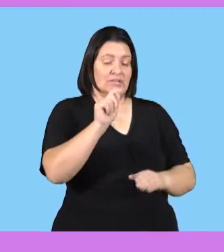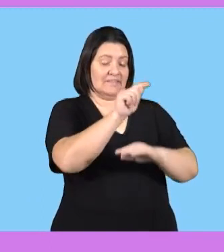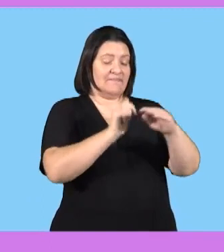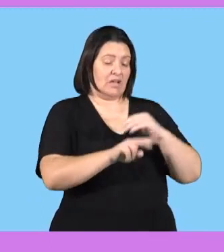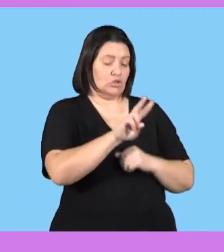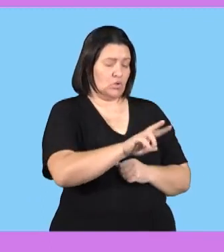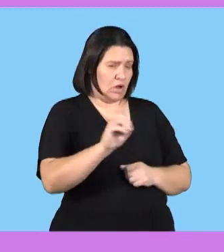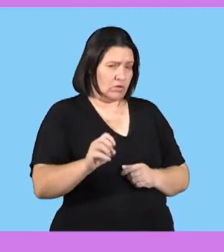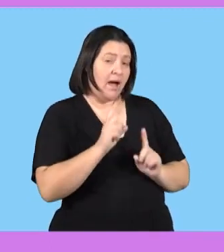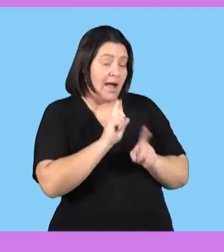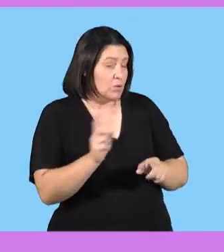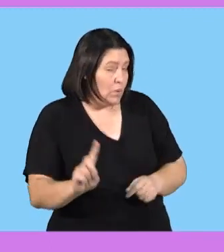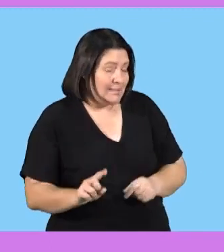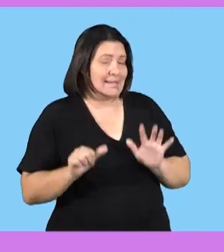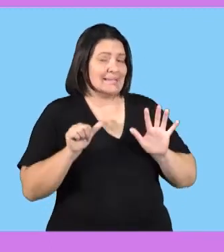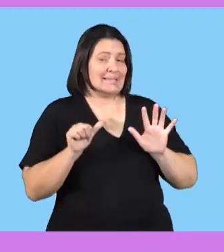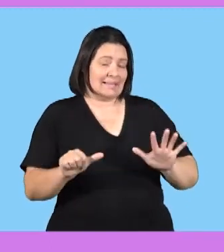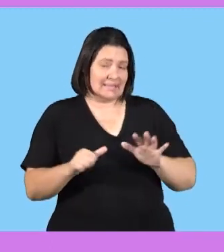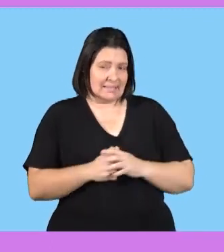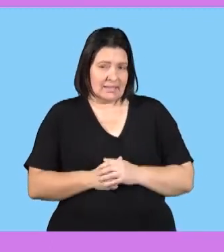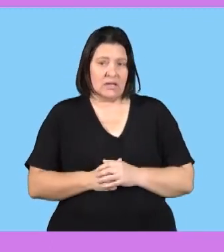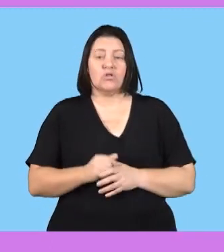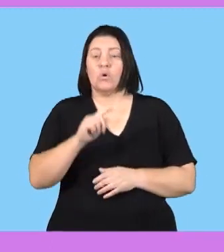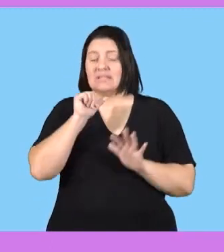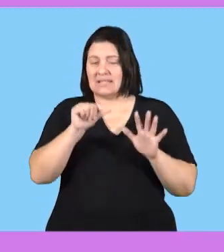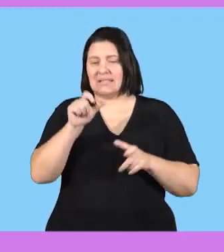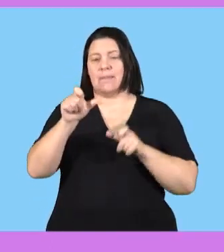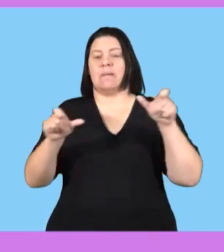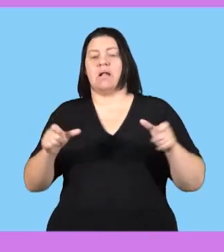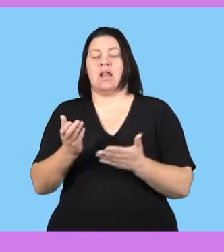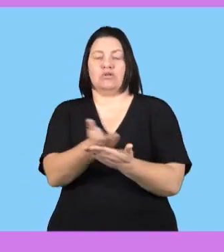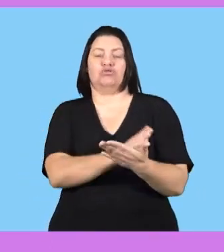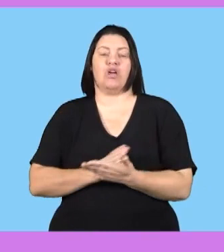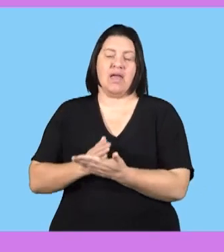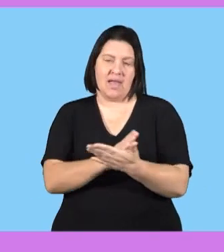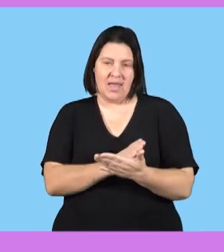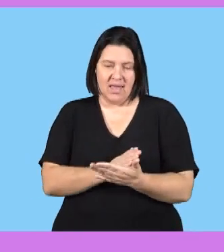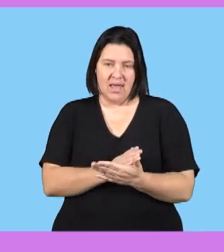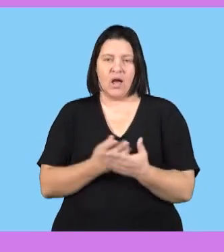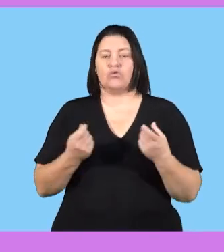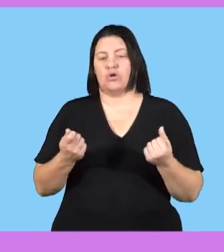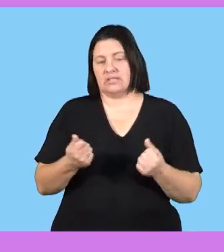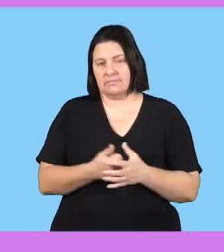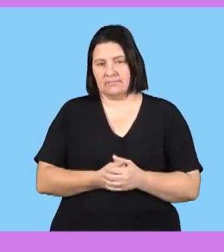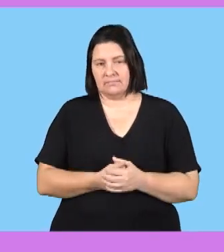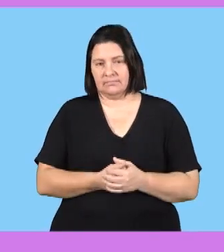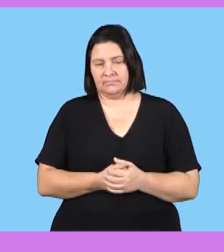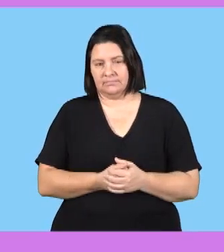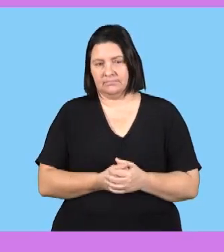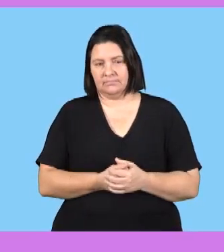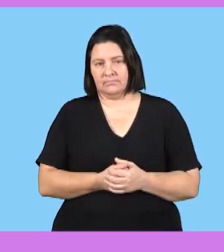the answer is 6. Therefore, we say 6 people will share the cost